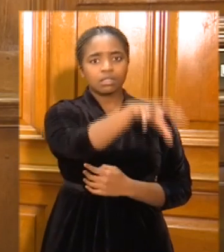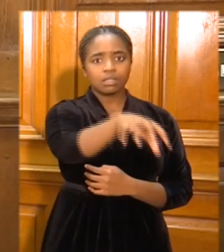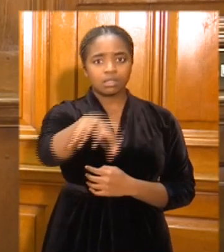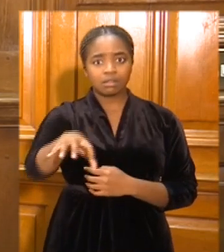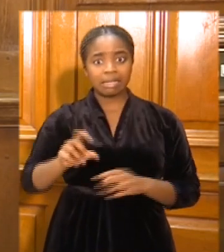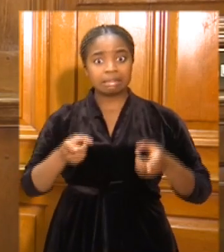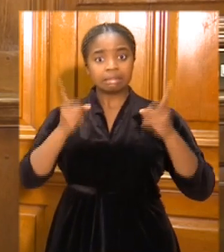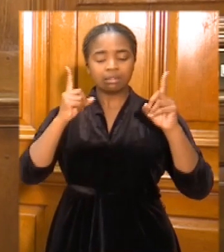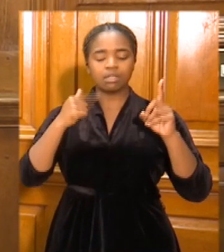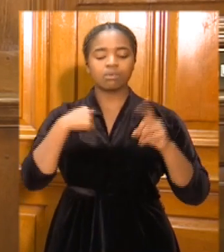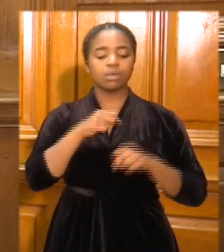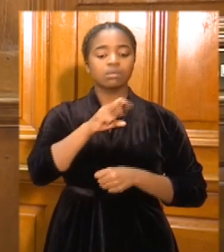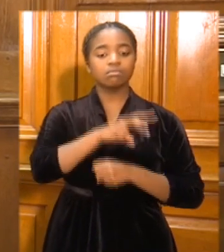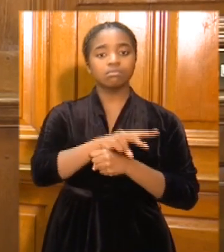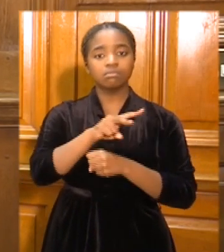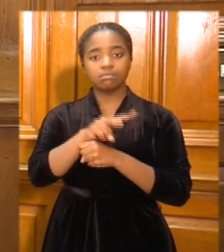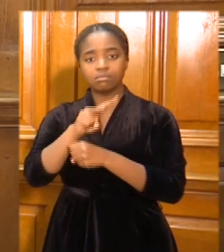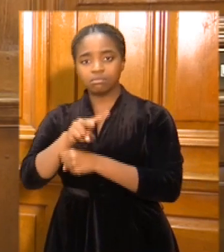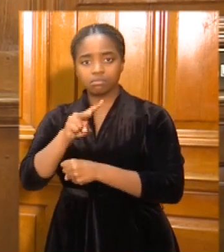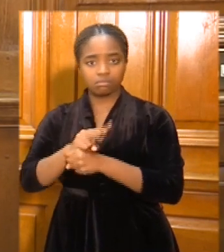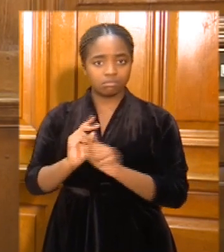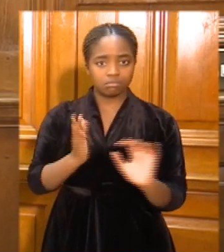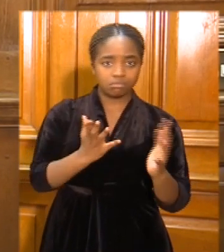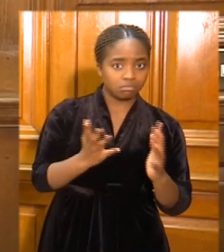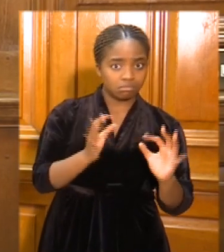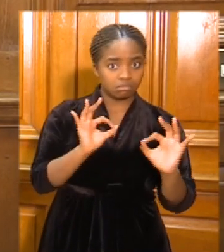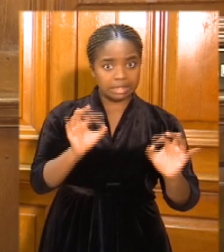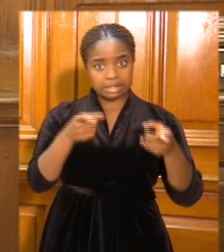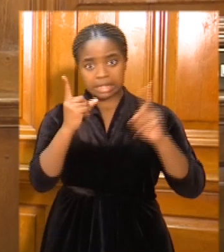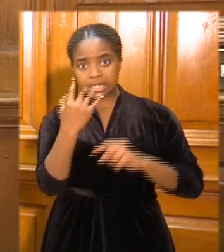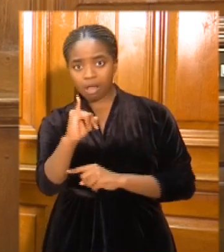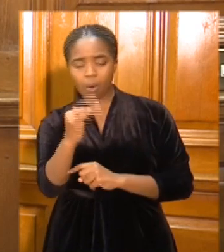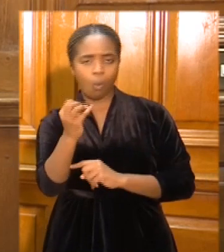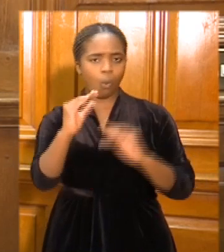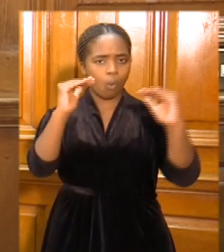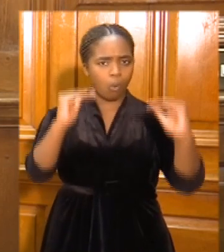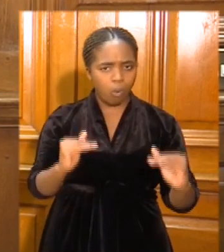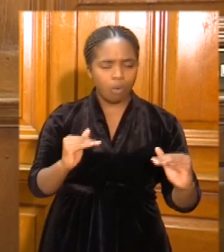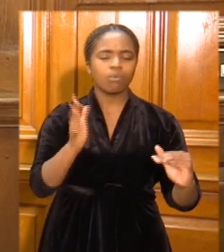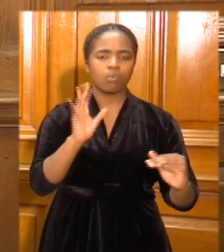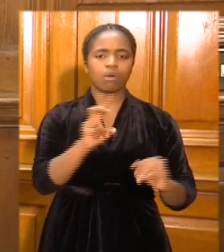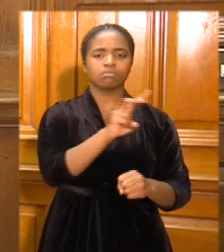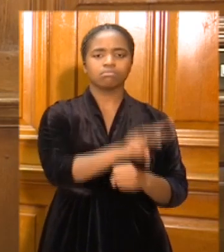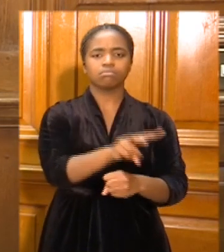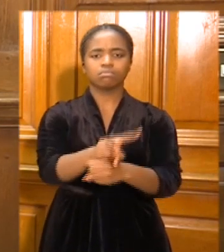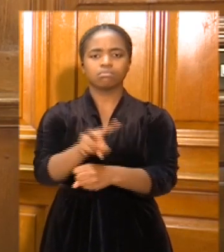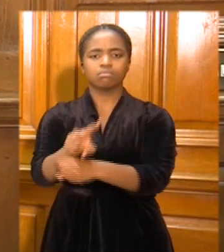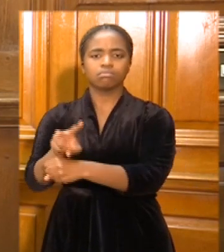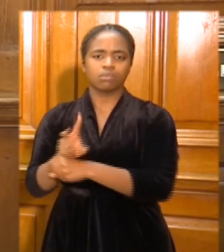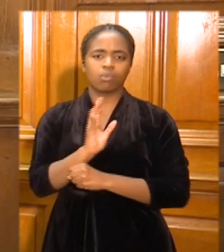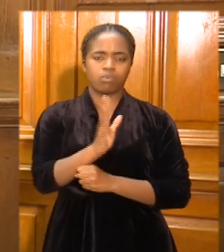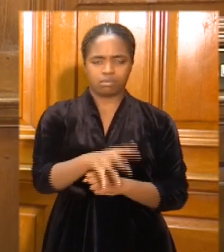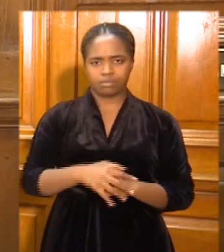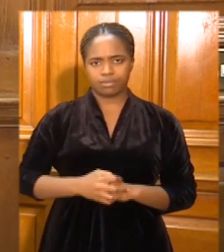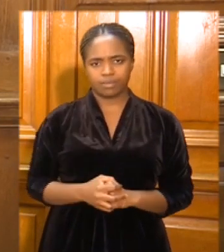the virus. In dealing with the virus in these areas, we will implement